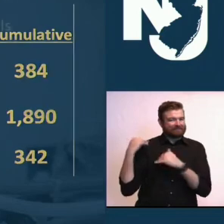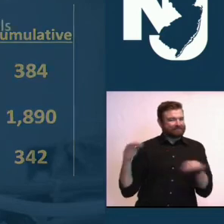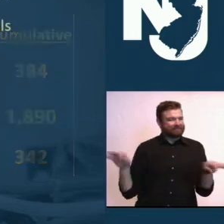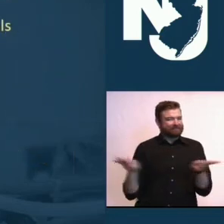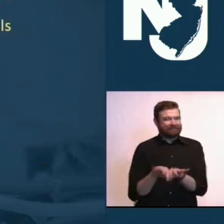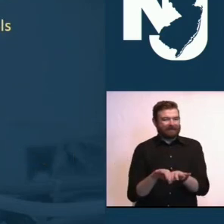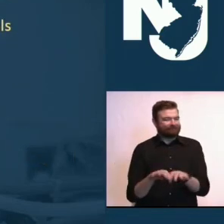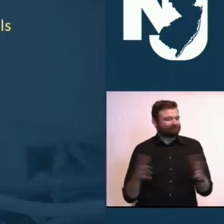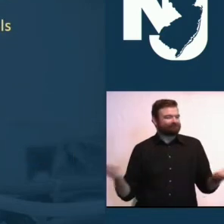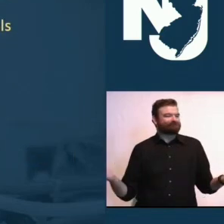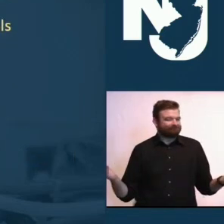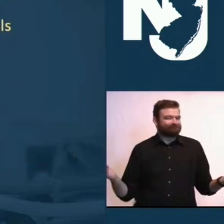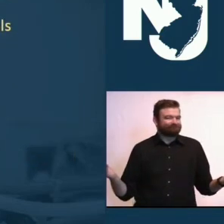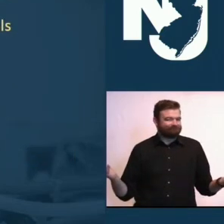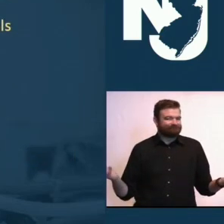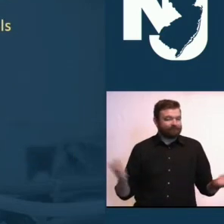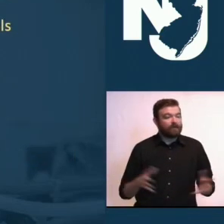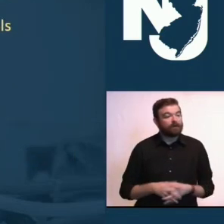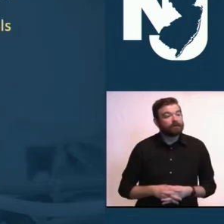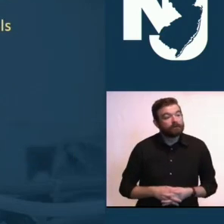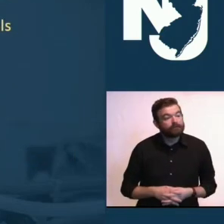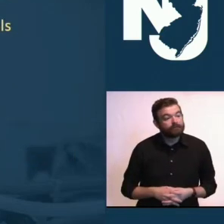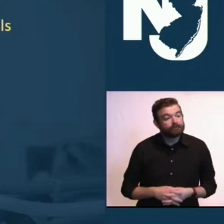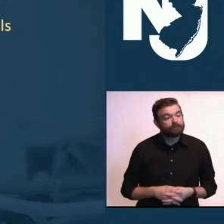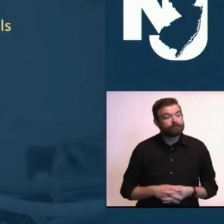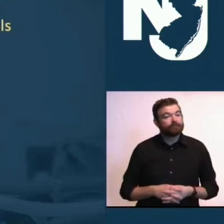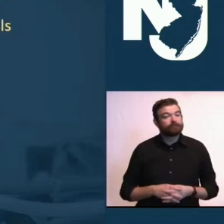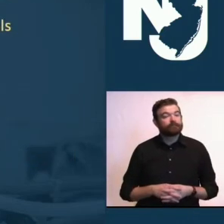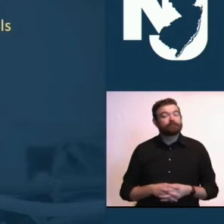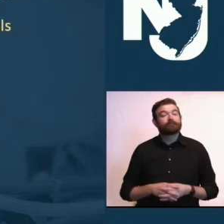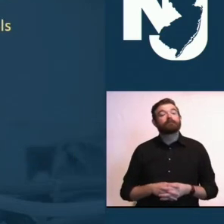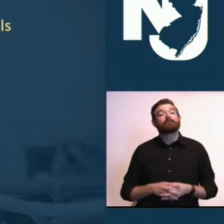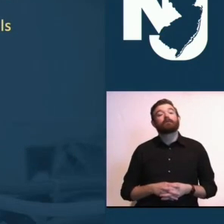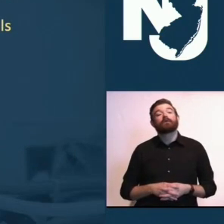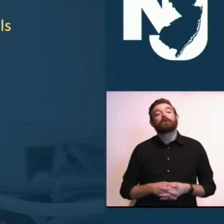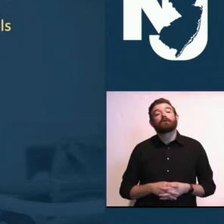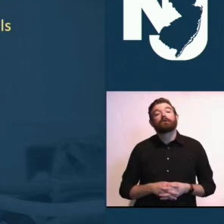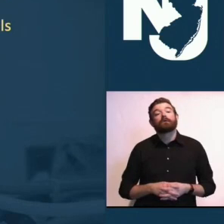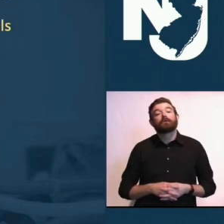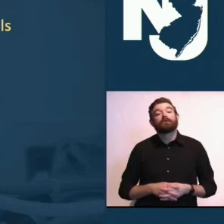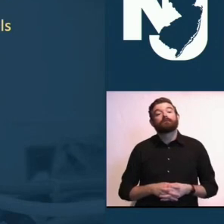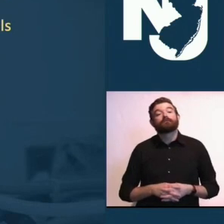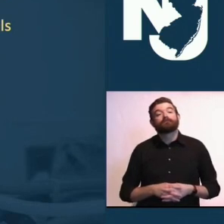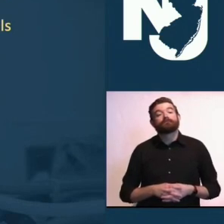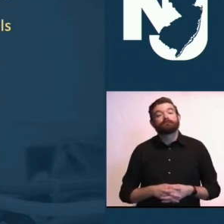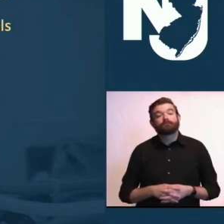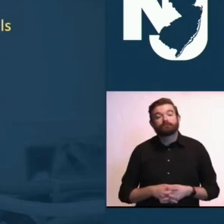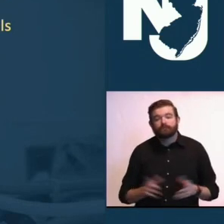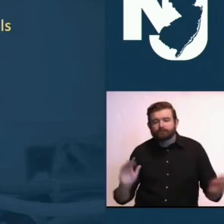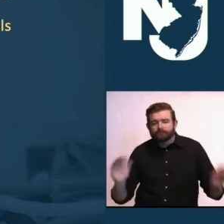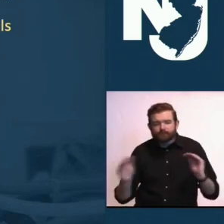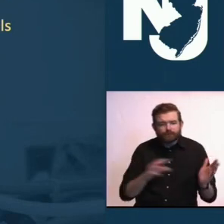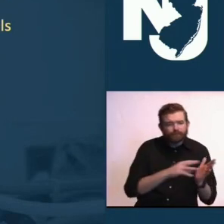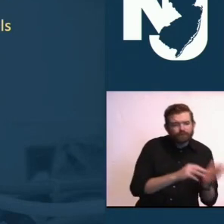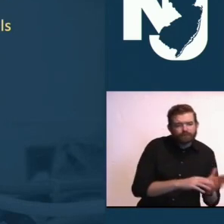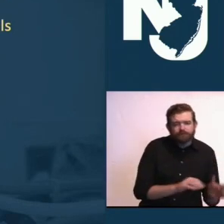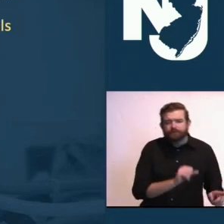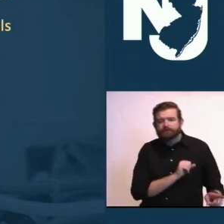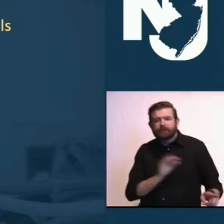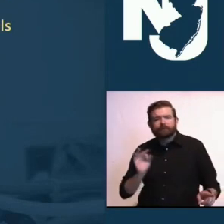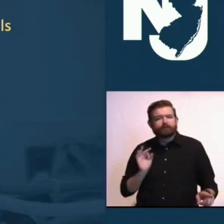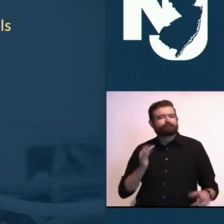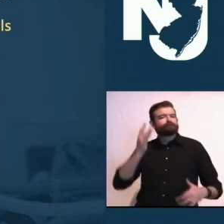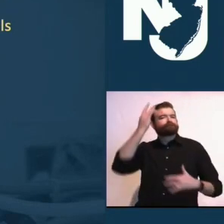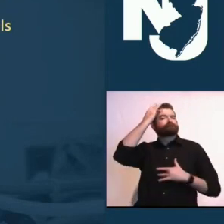Meanwhile, if we look at the overall rates of infection among students and staff populations in general, so the prior slide is in-school